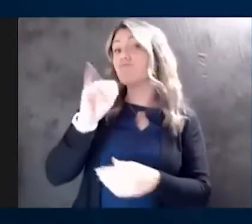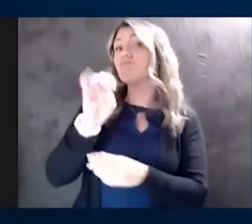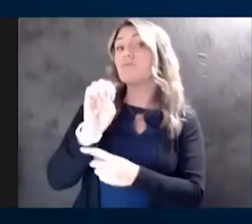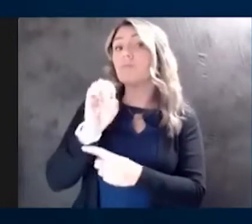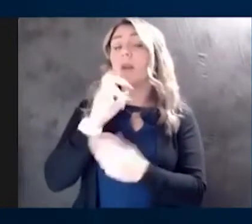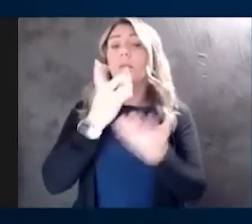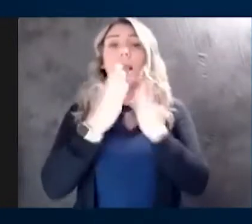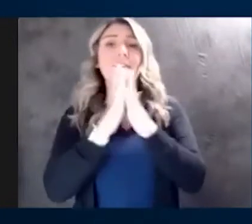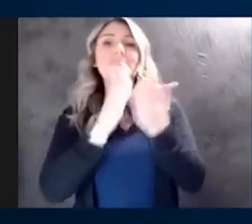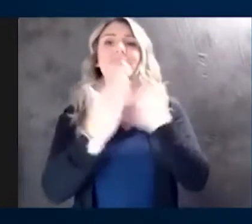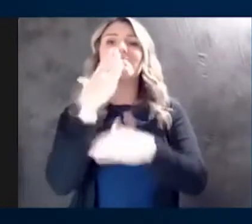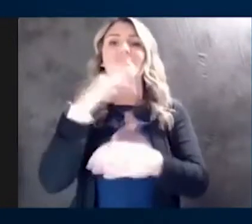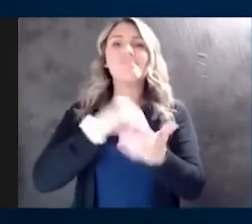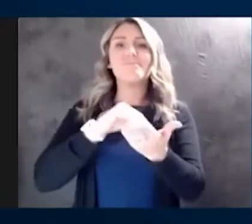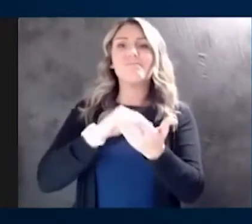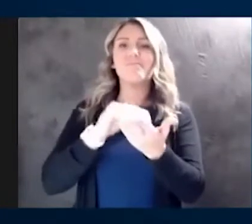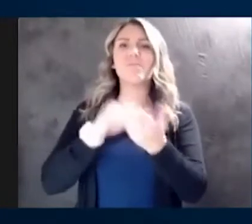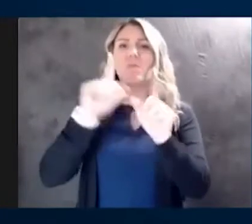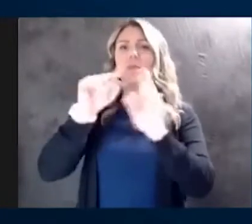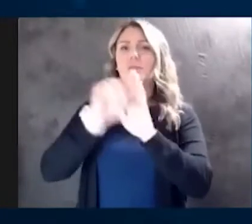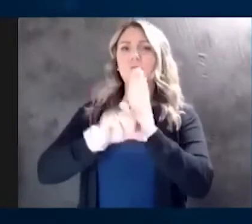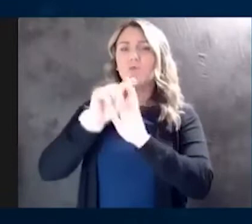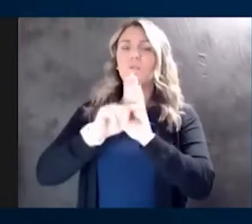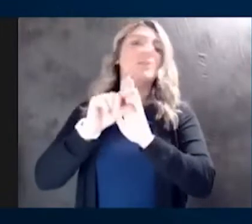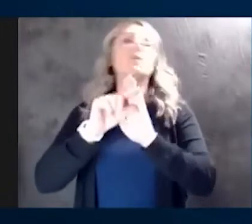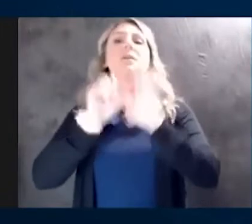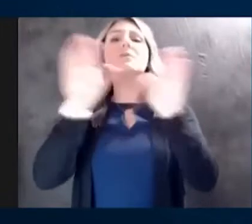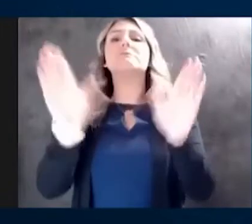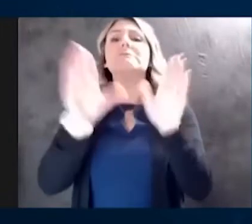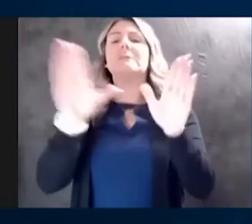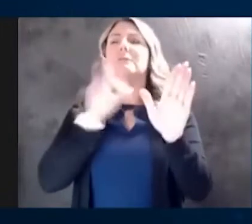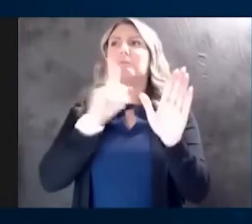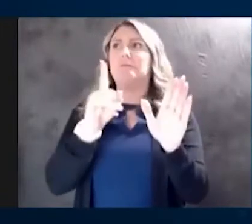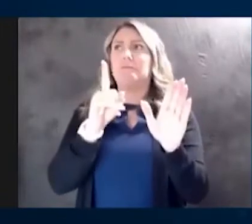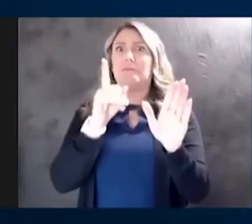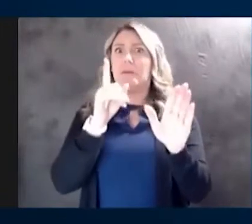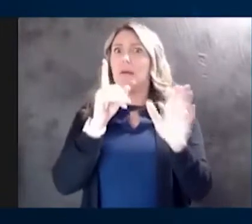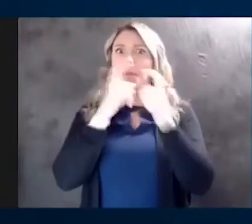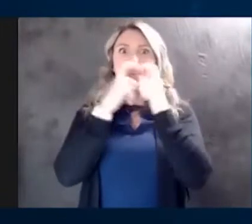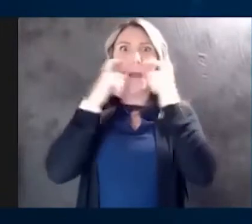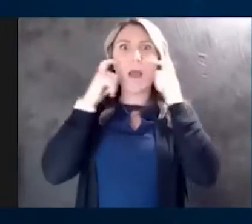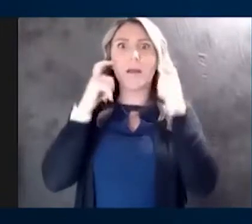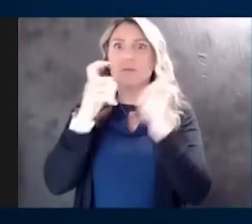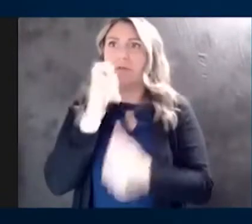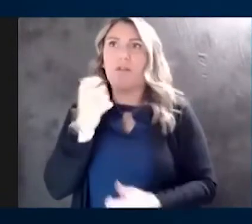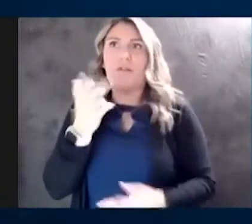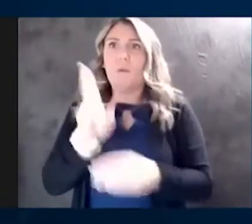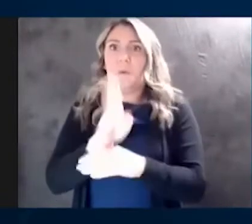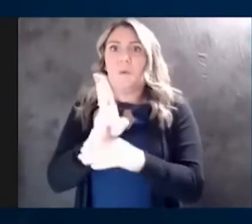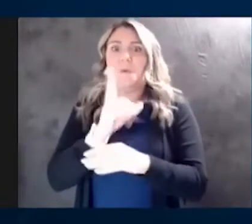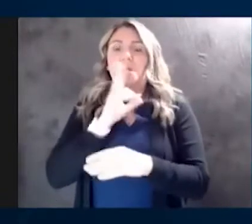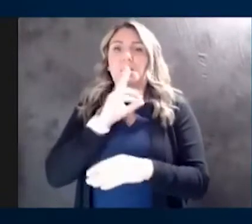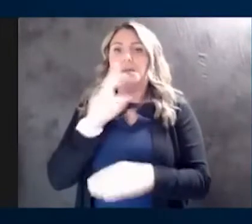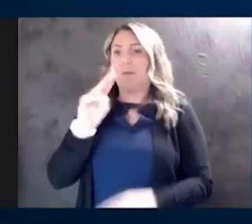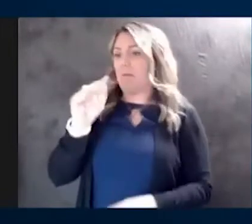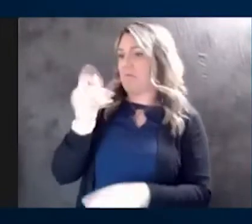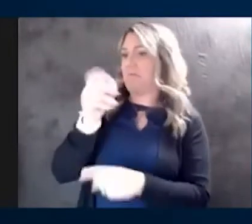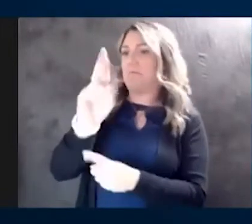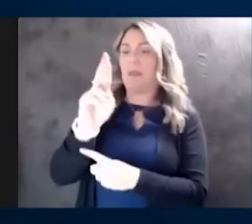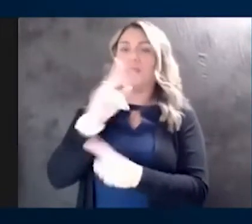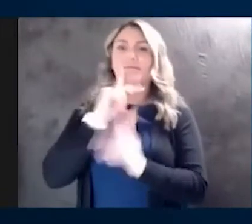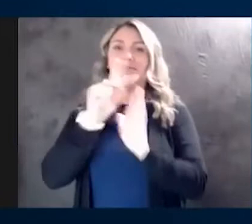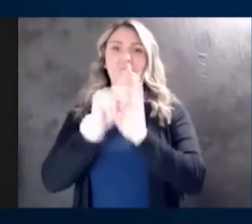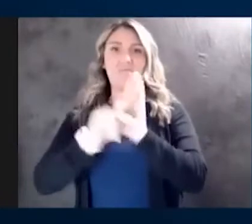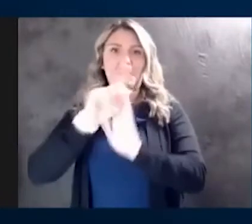Went to Springfield Sunday, very little mask use. Should the mayor, again, another kind of policy question, not in our area, but